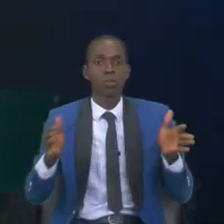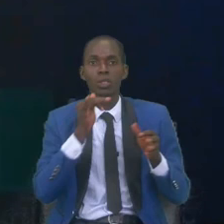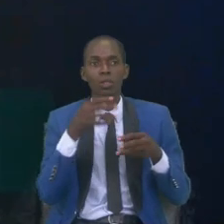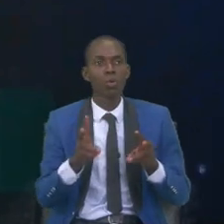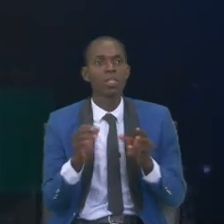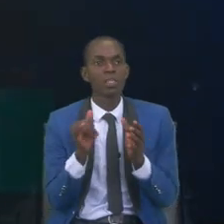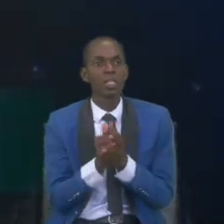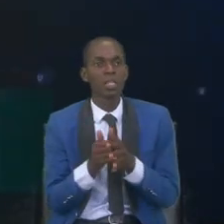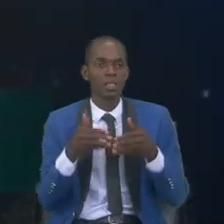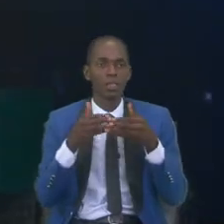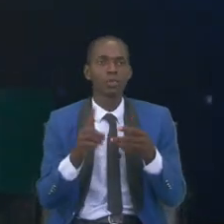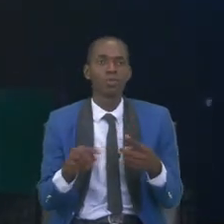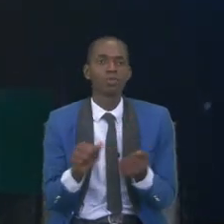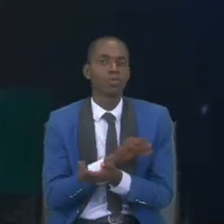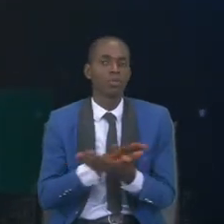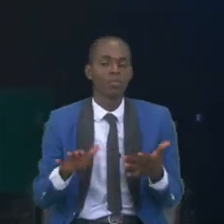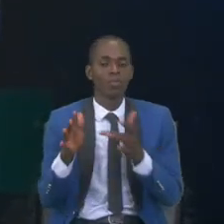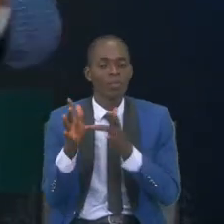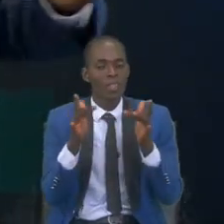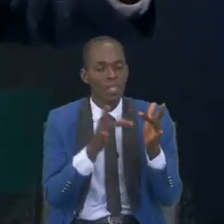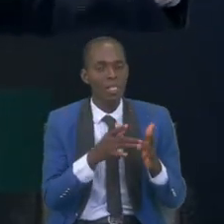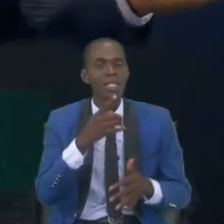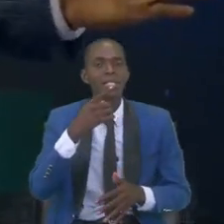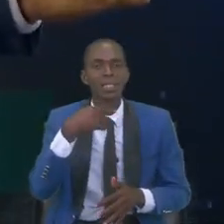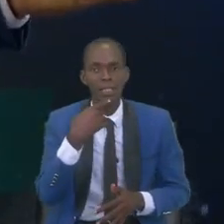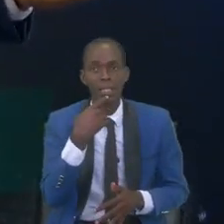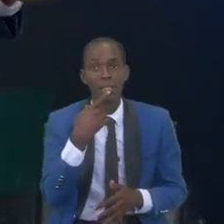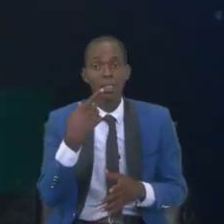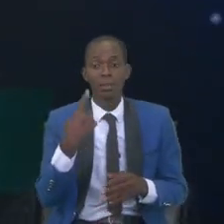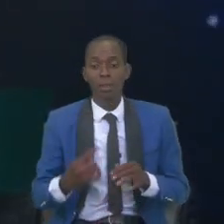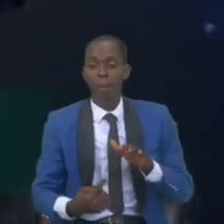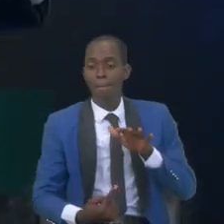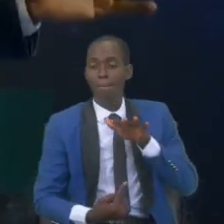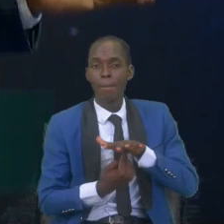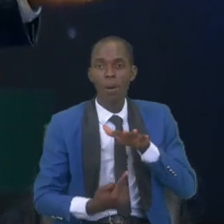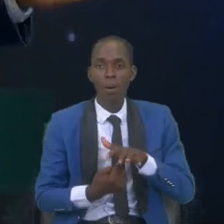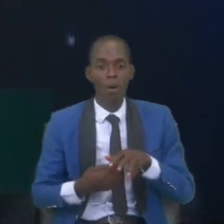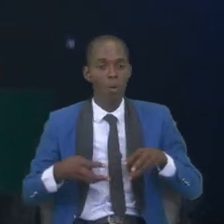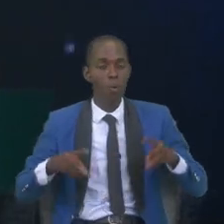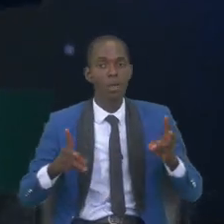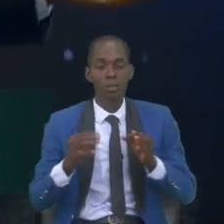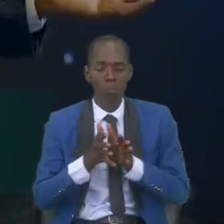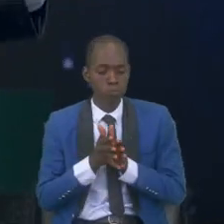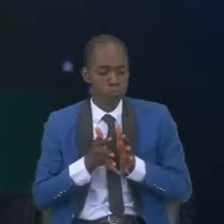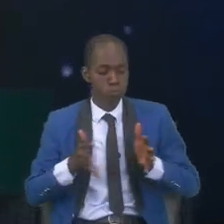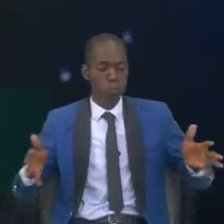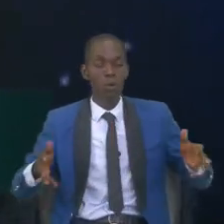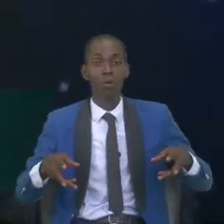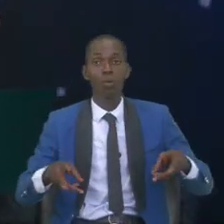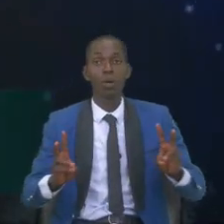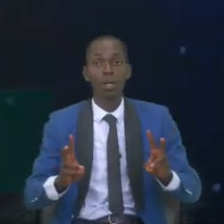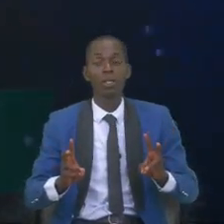to destruction. Jesus said, the popular way, the broad way, and the broad road